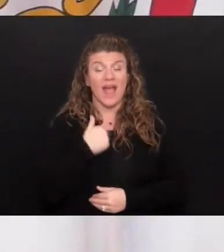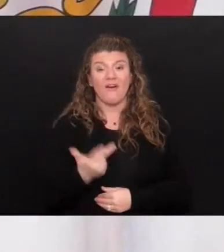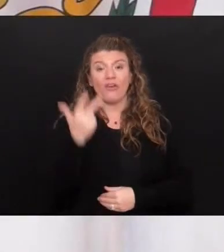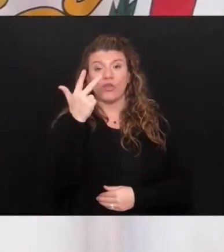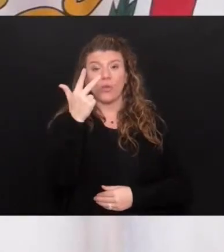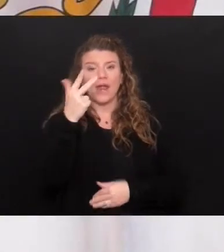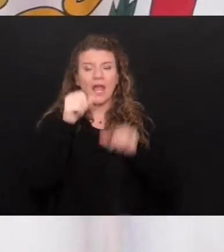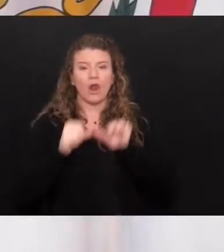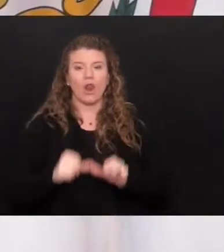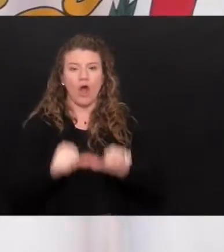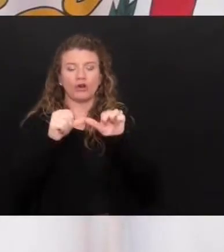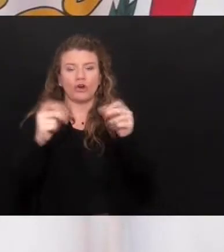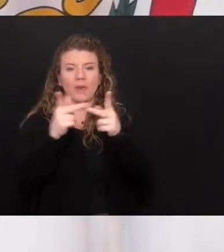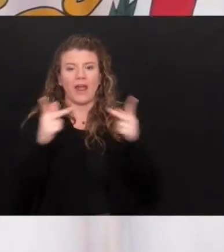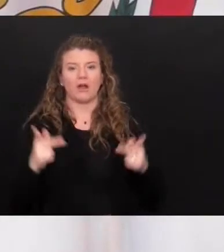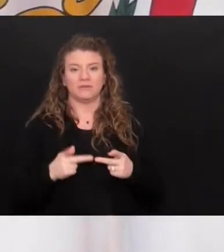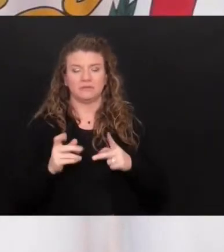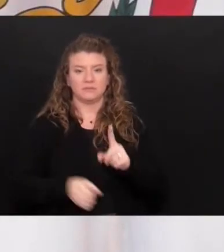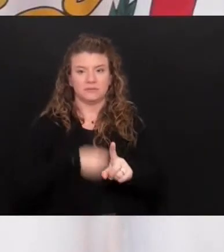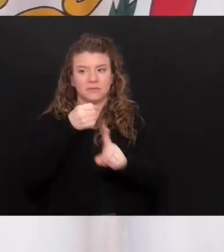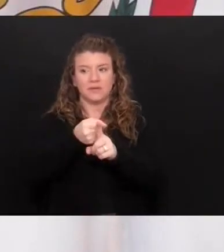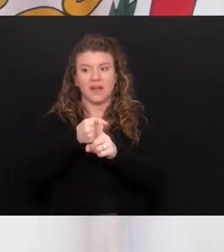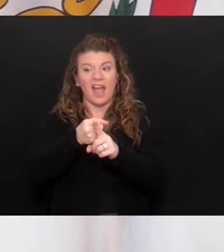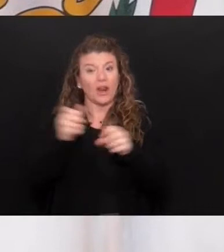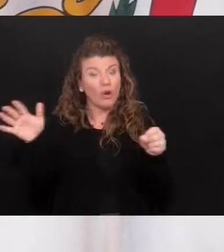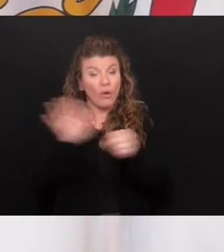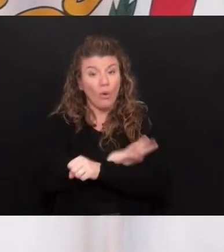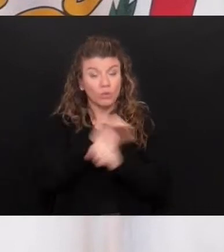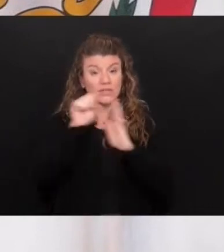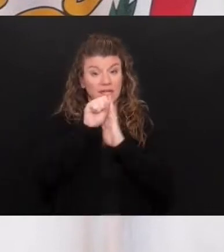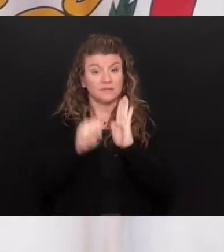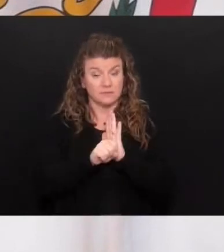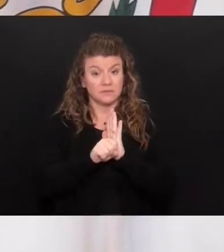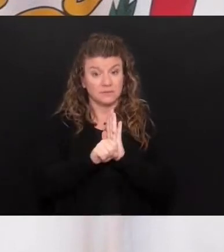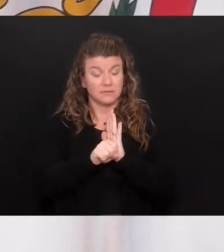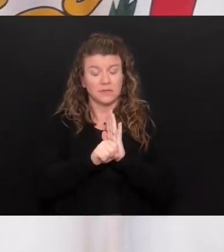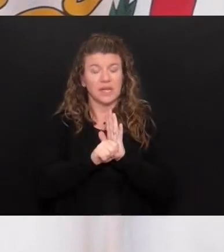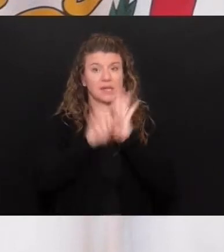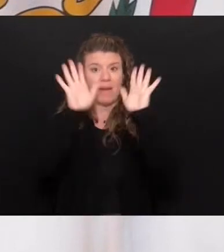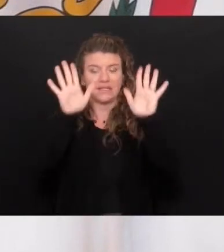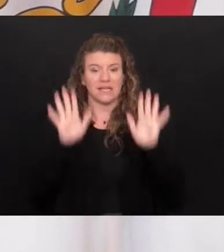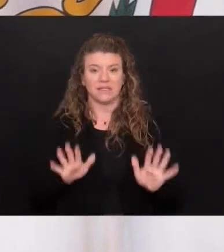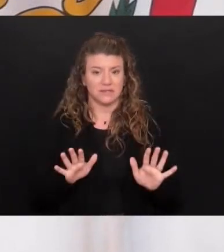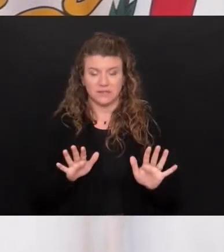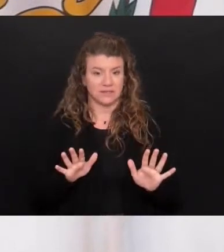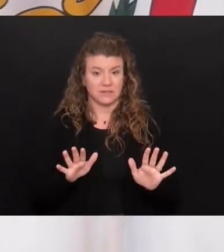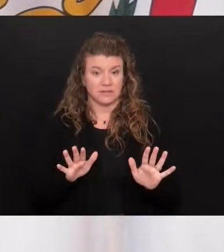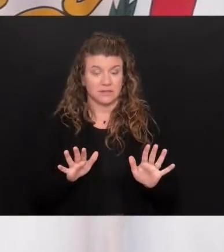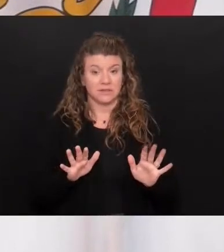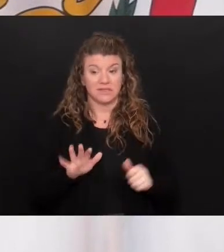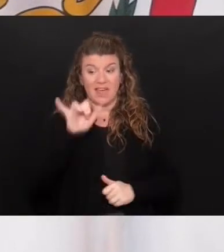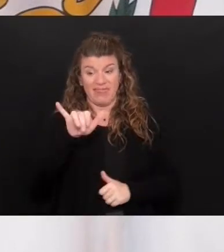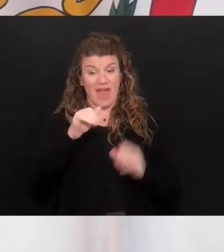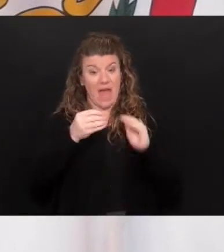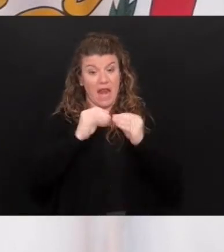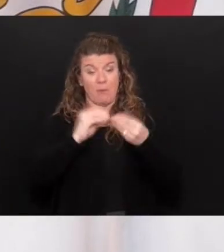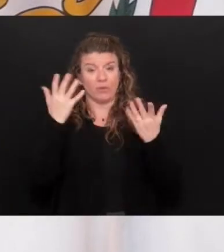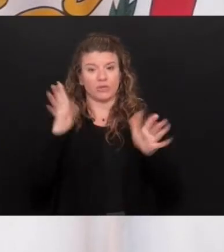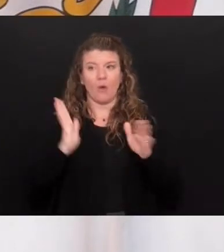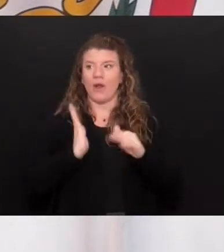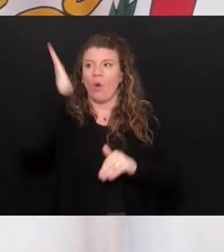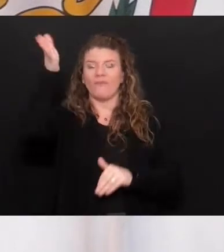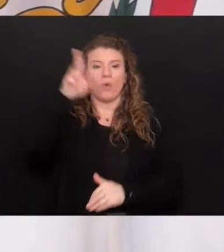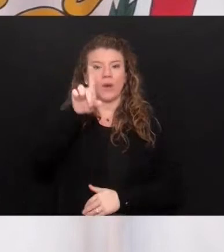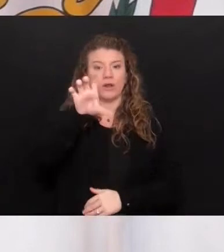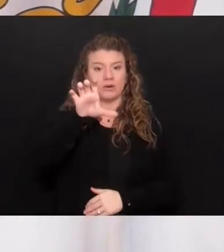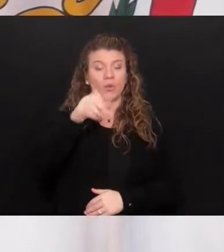long-term care facility outbreaks now in the entire state. It's amazing. That number was well over 100. We